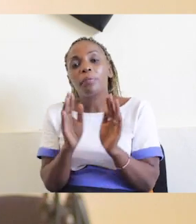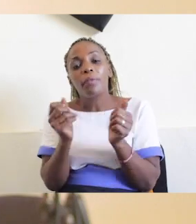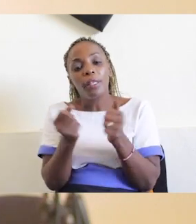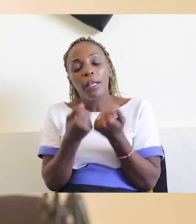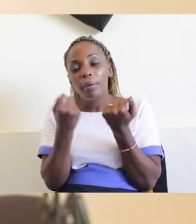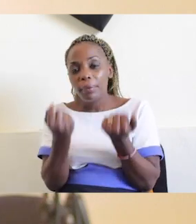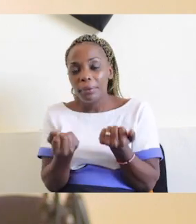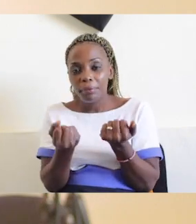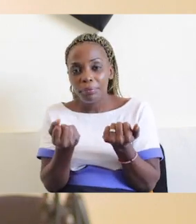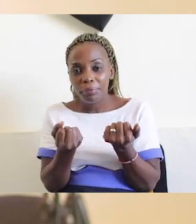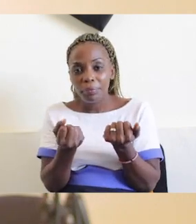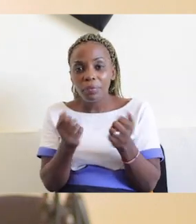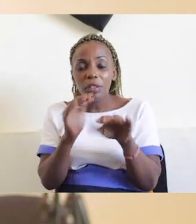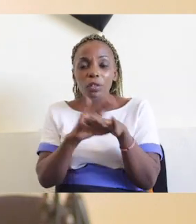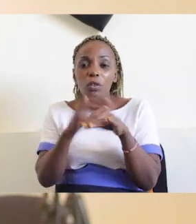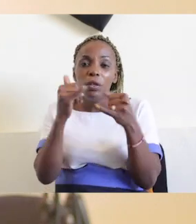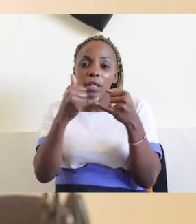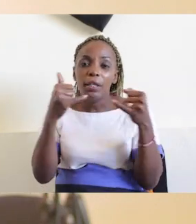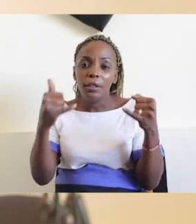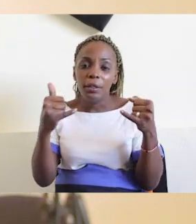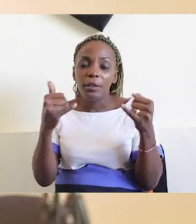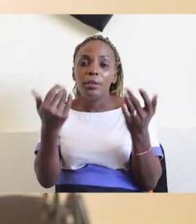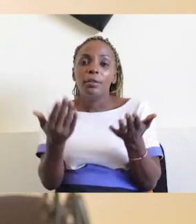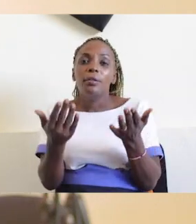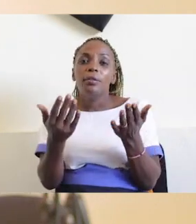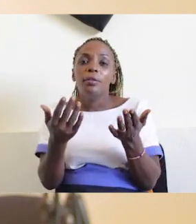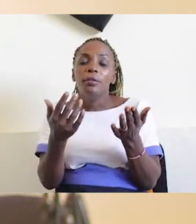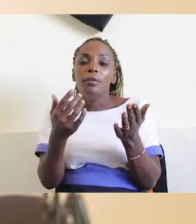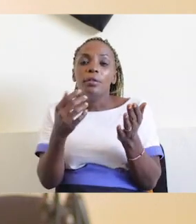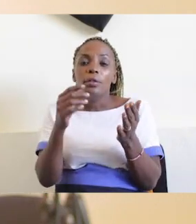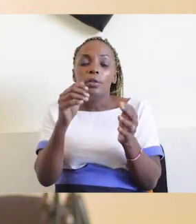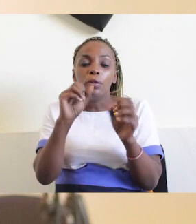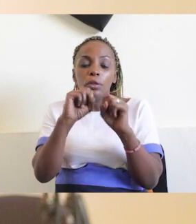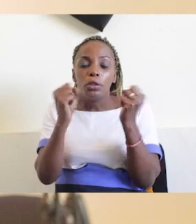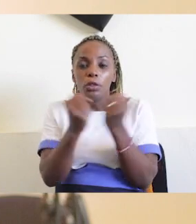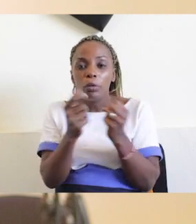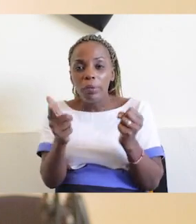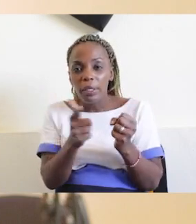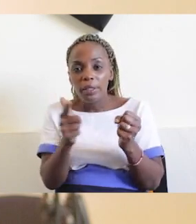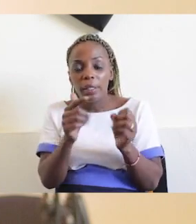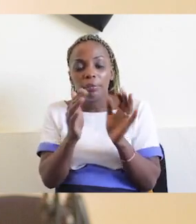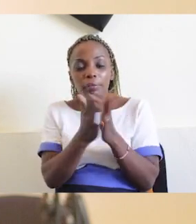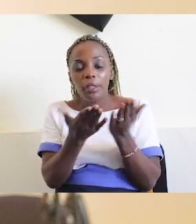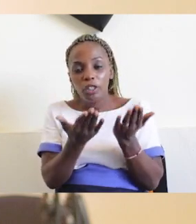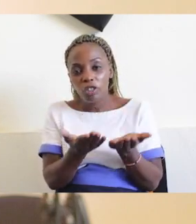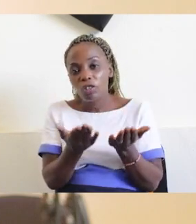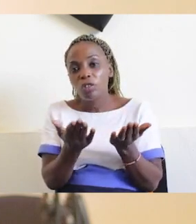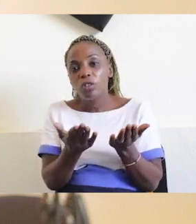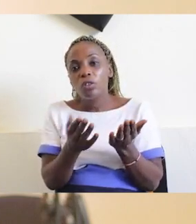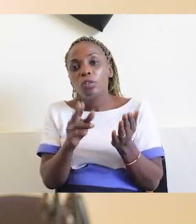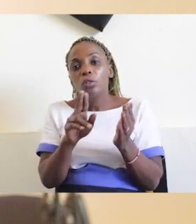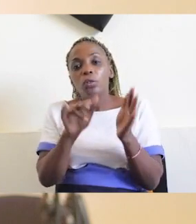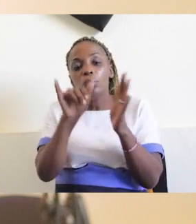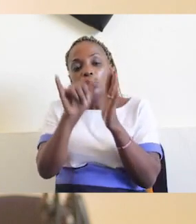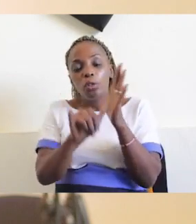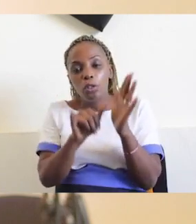happening online on our social media page, particularly YouTube, and